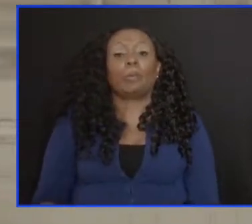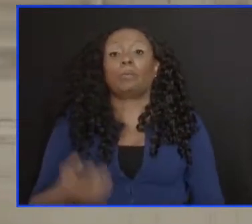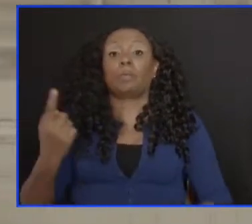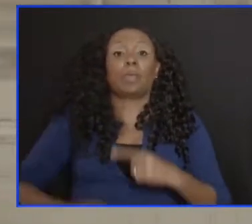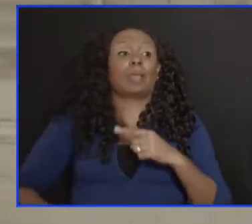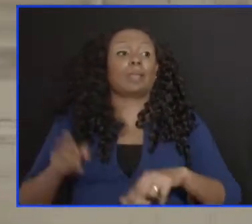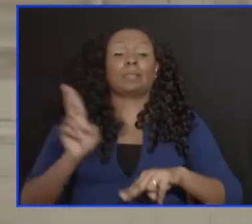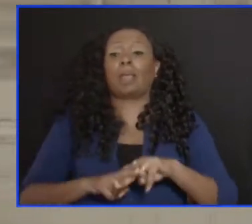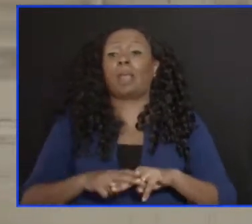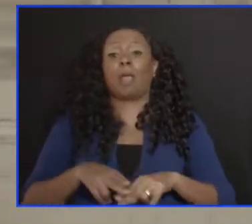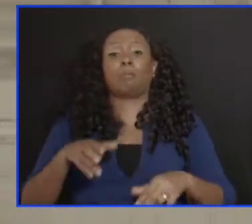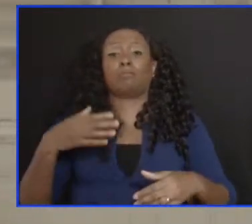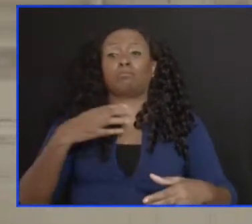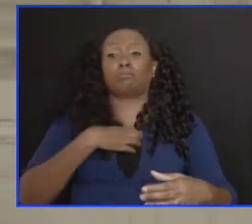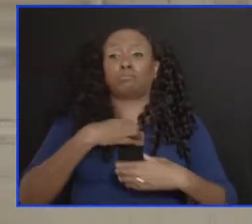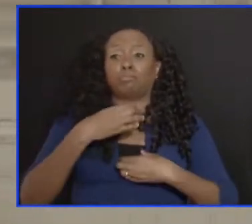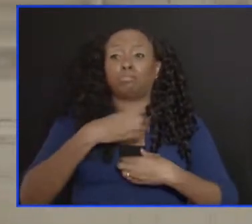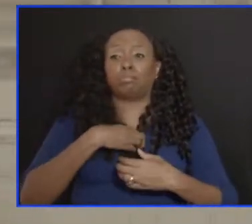complain.